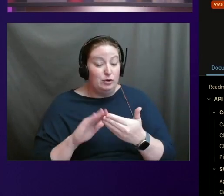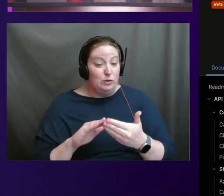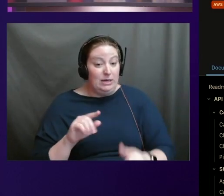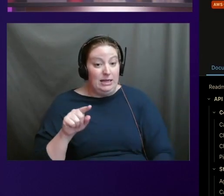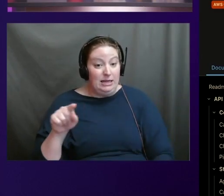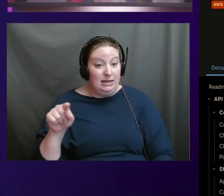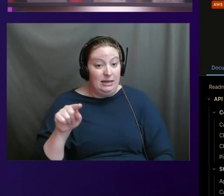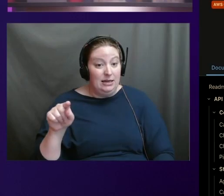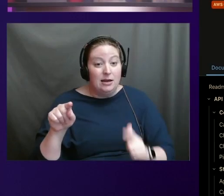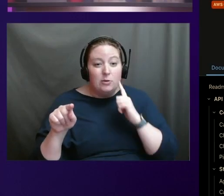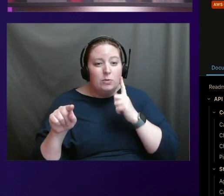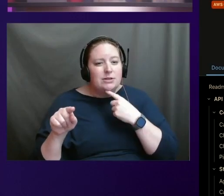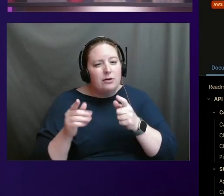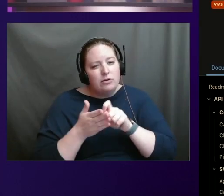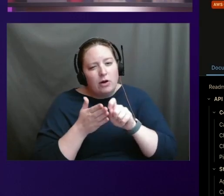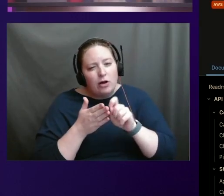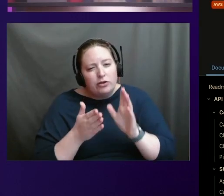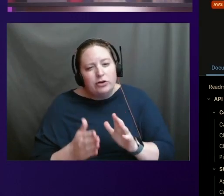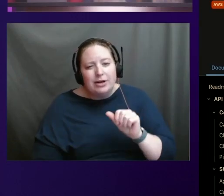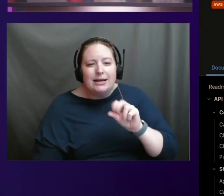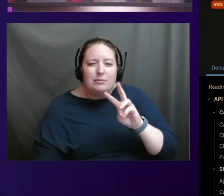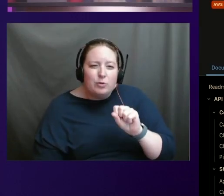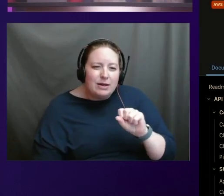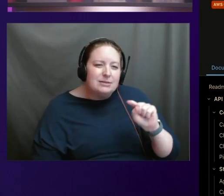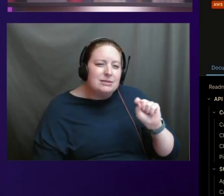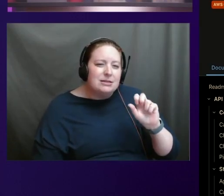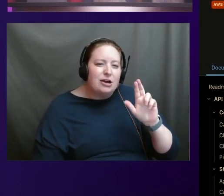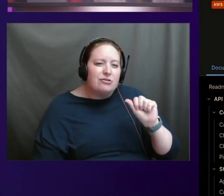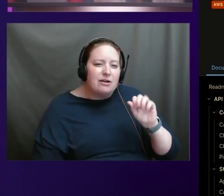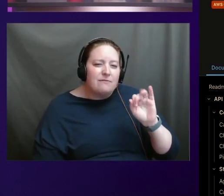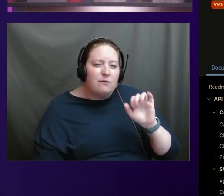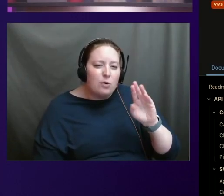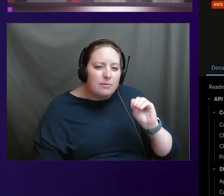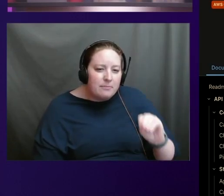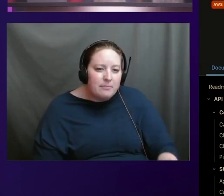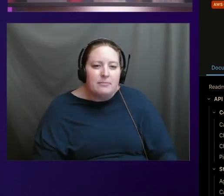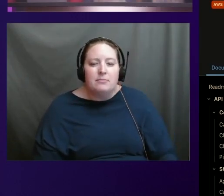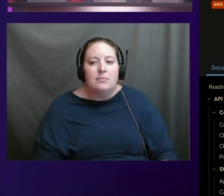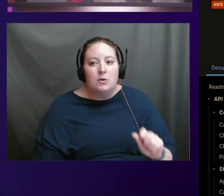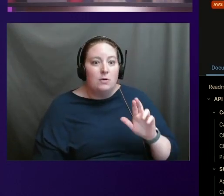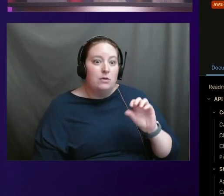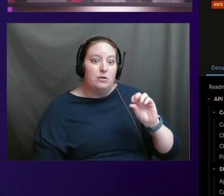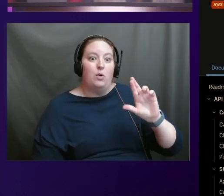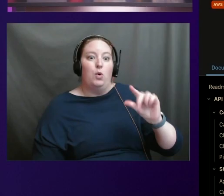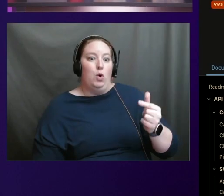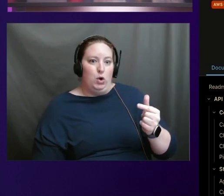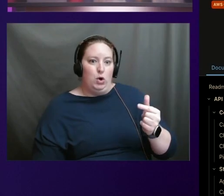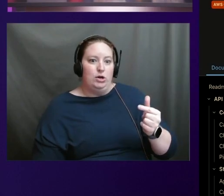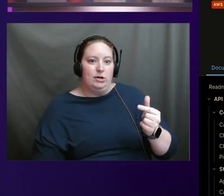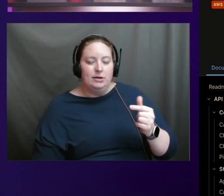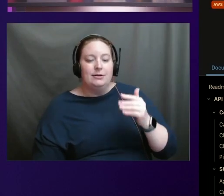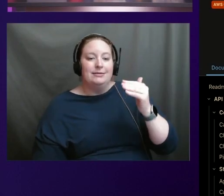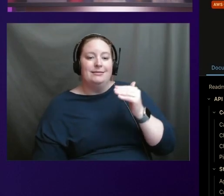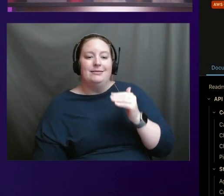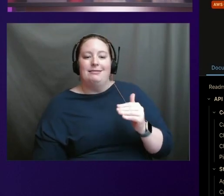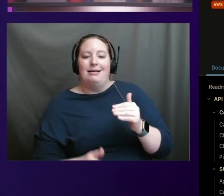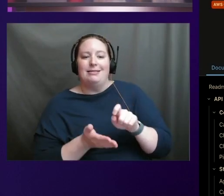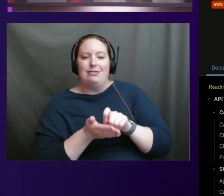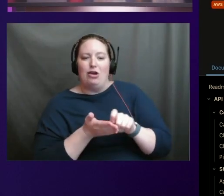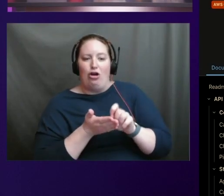the author, whether it's AWS, Terraform, whomever, the organization rather, and then the author here, that's